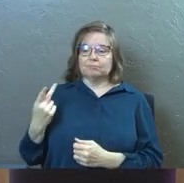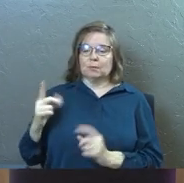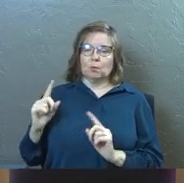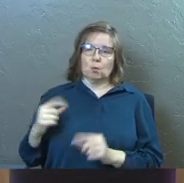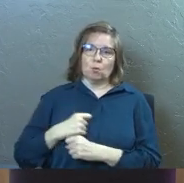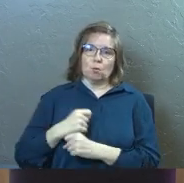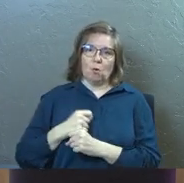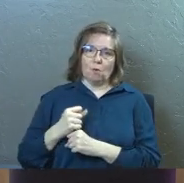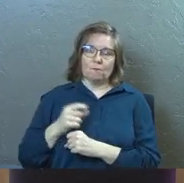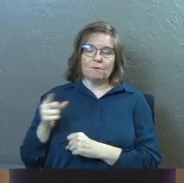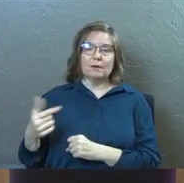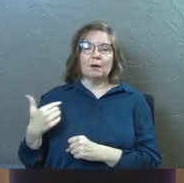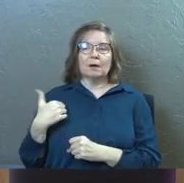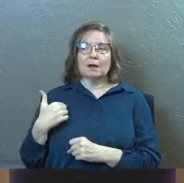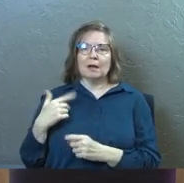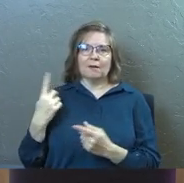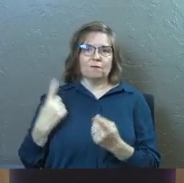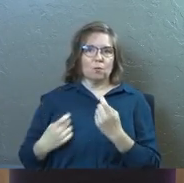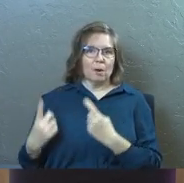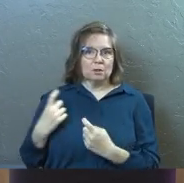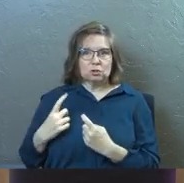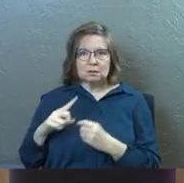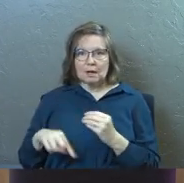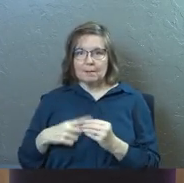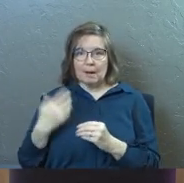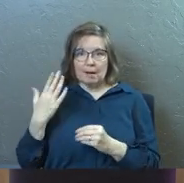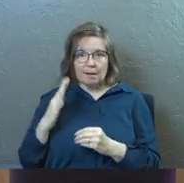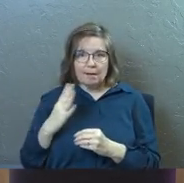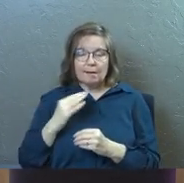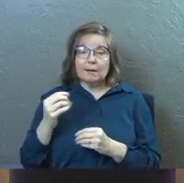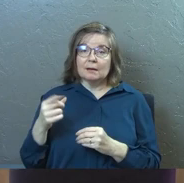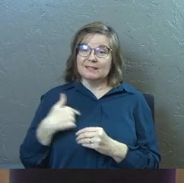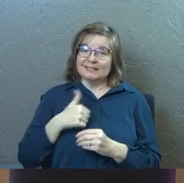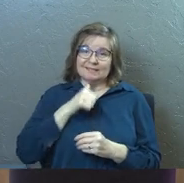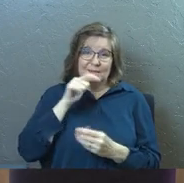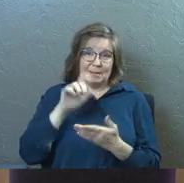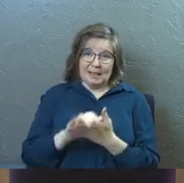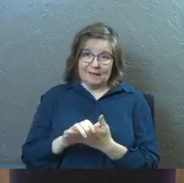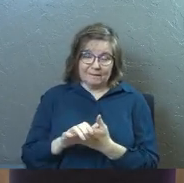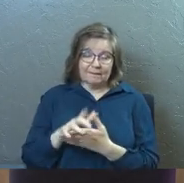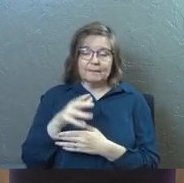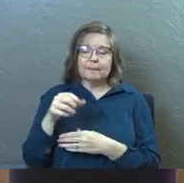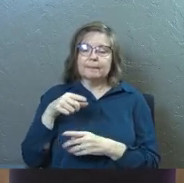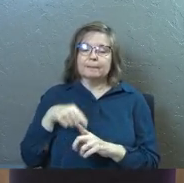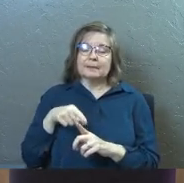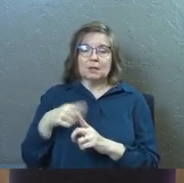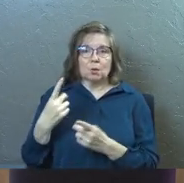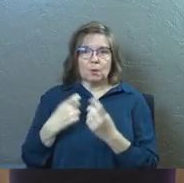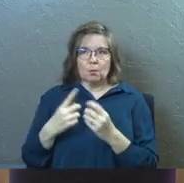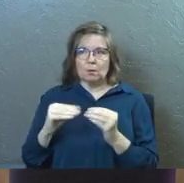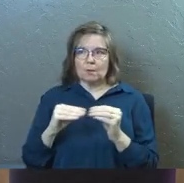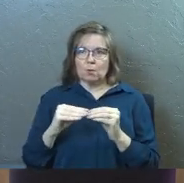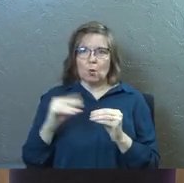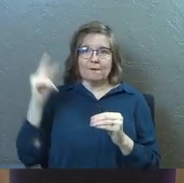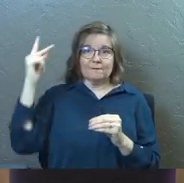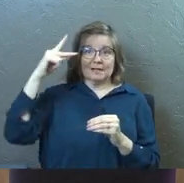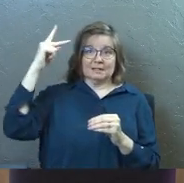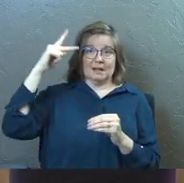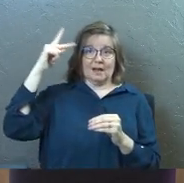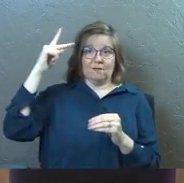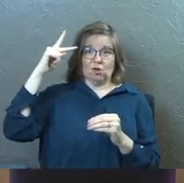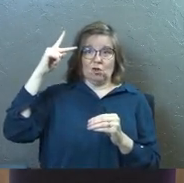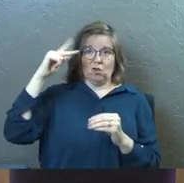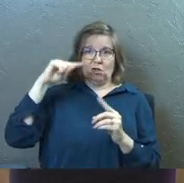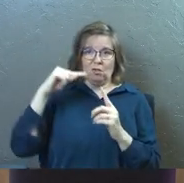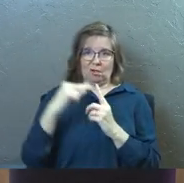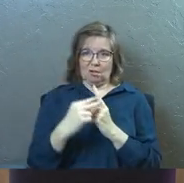would go to a coffee shop, and he would have questions about God, and he didn't believe, and his questions were more philosophical